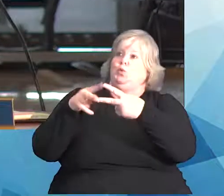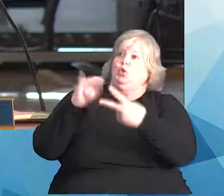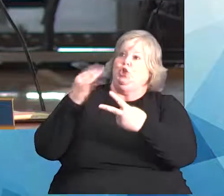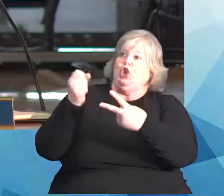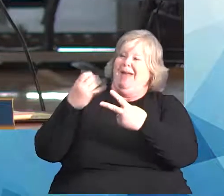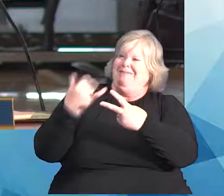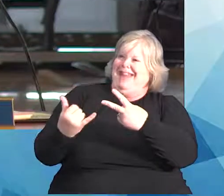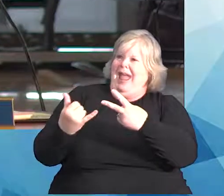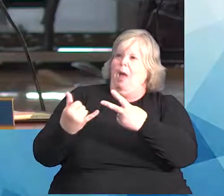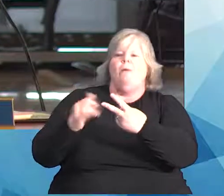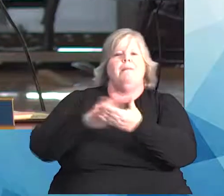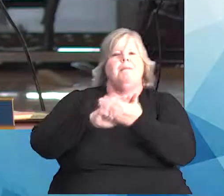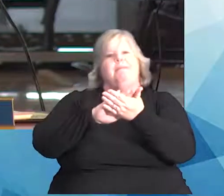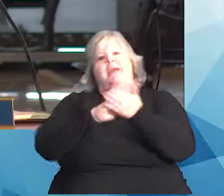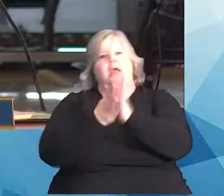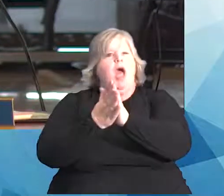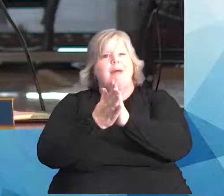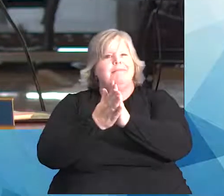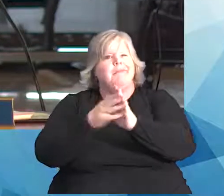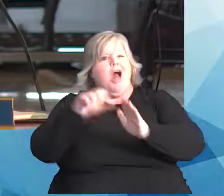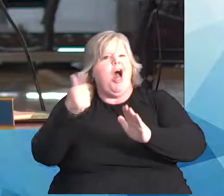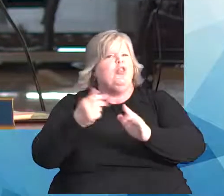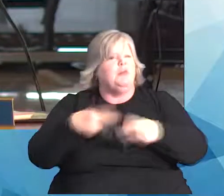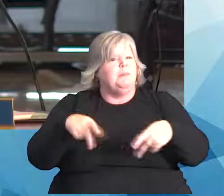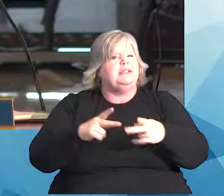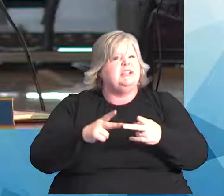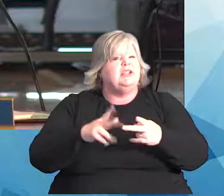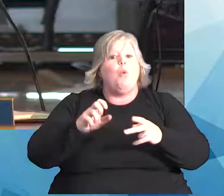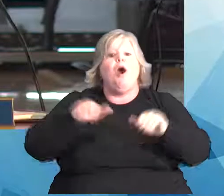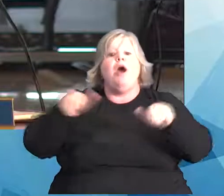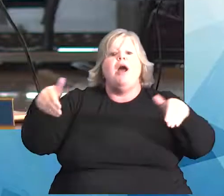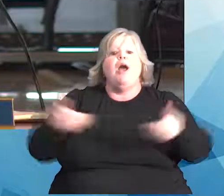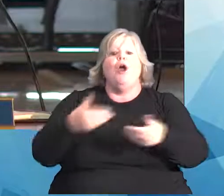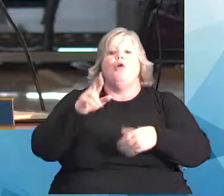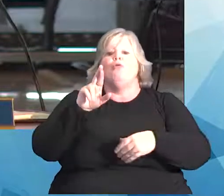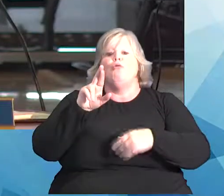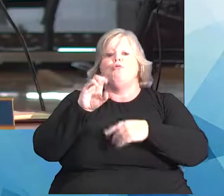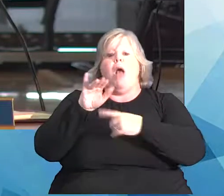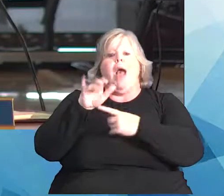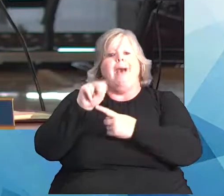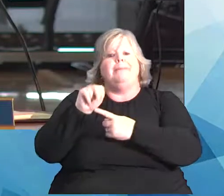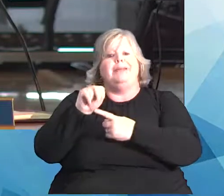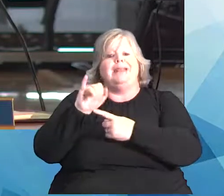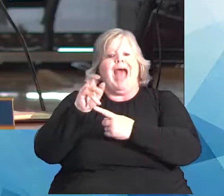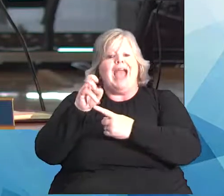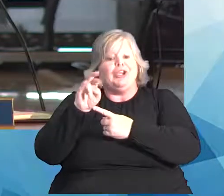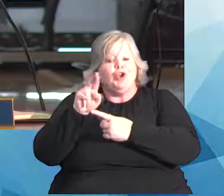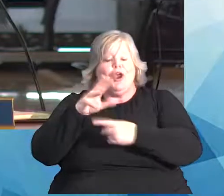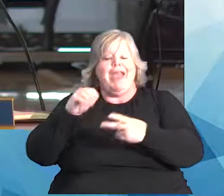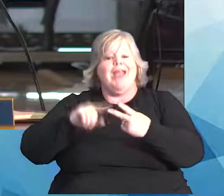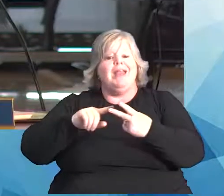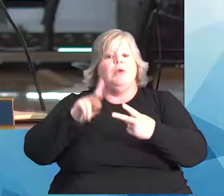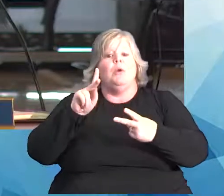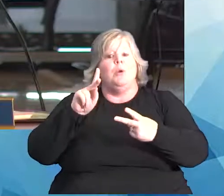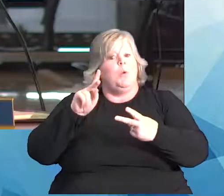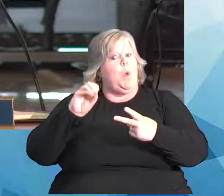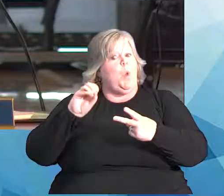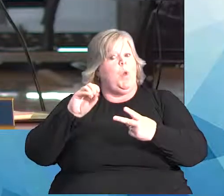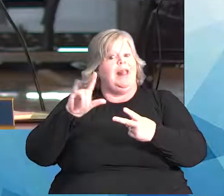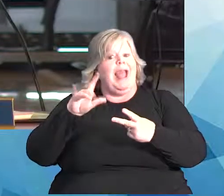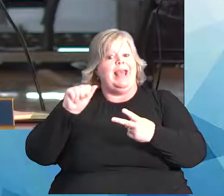positions. I'd like to introduce Robin Eichner and Kalea Cook to the ODD